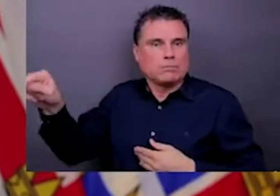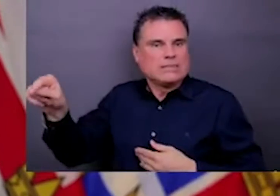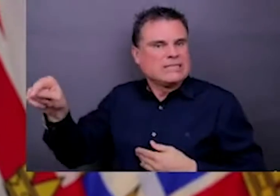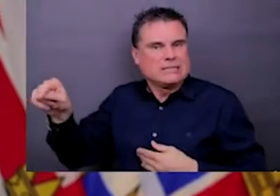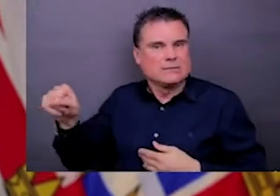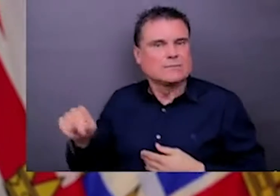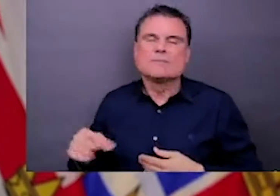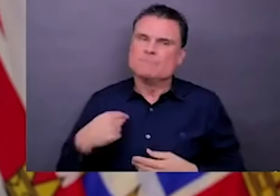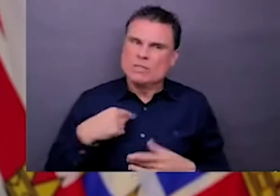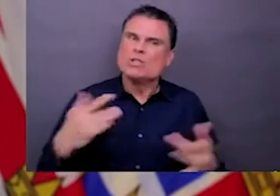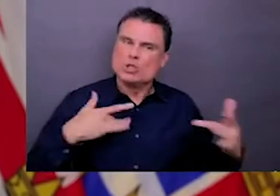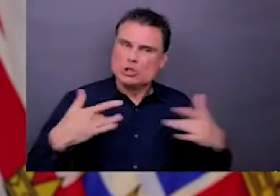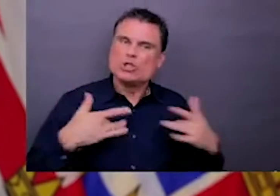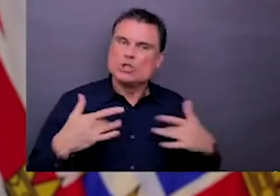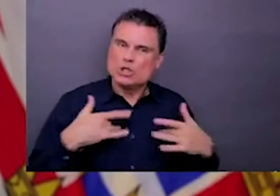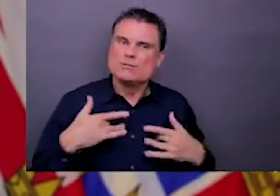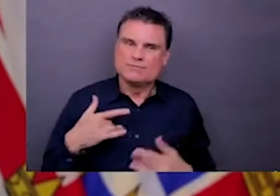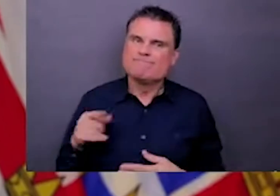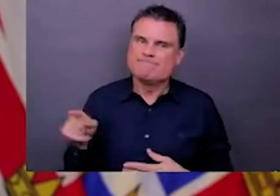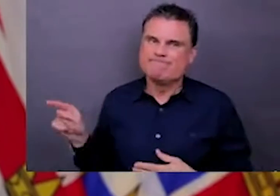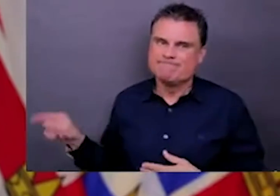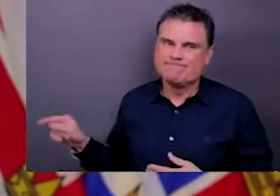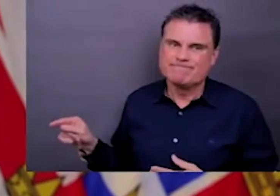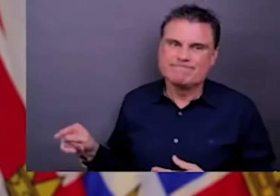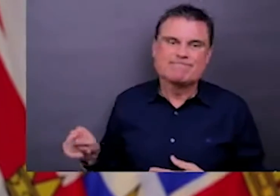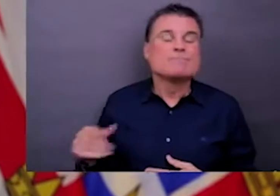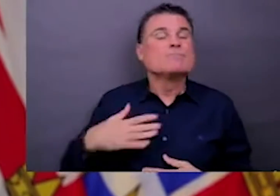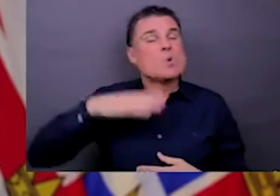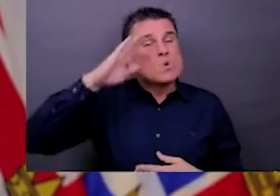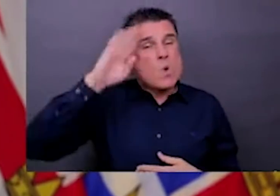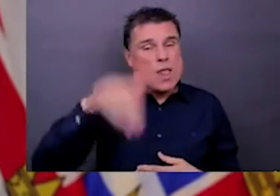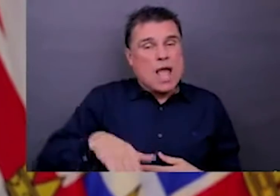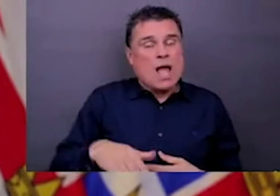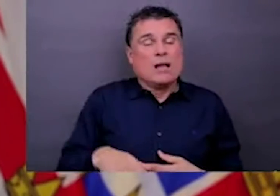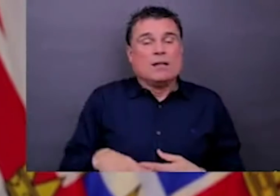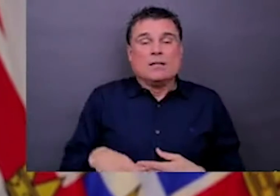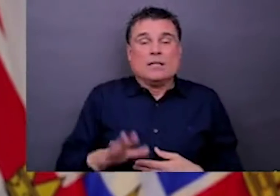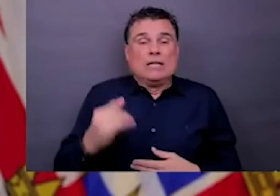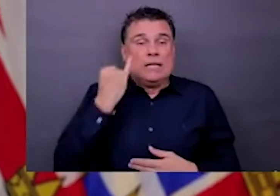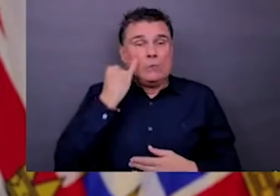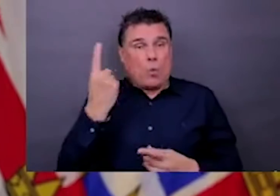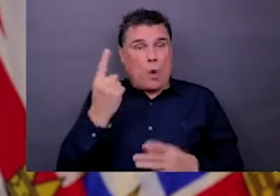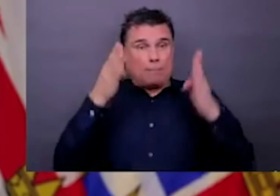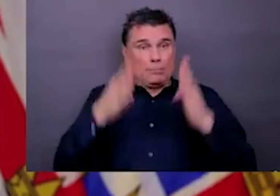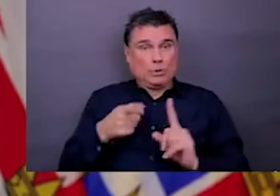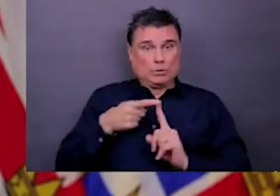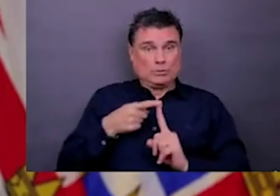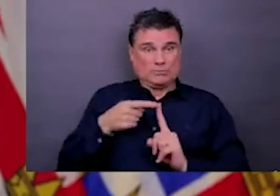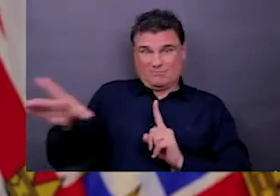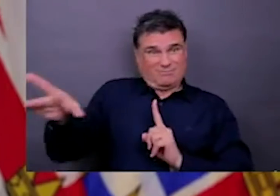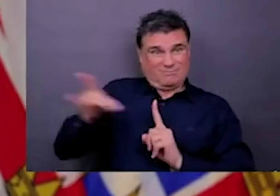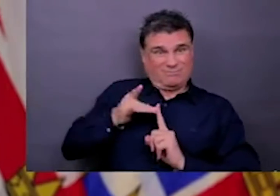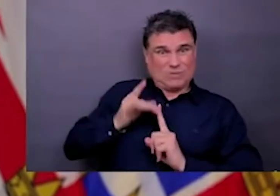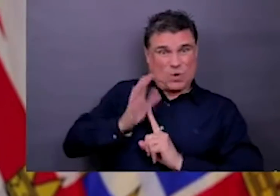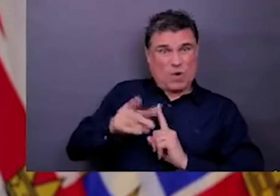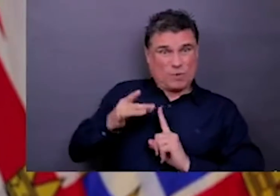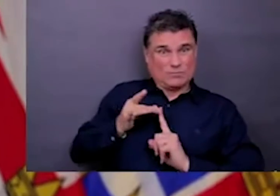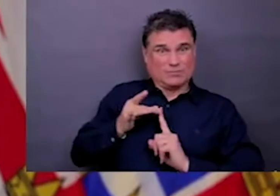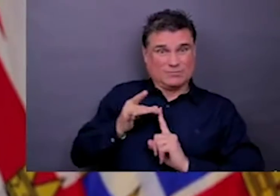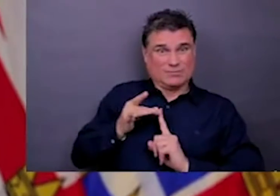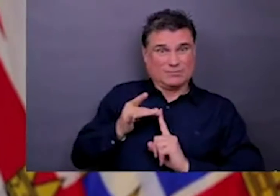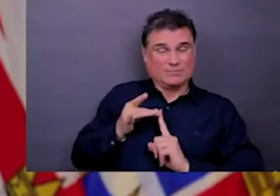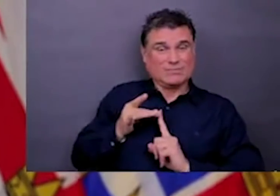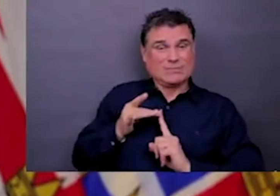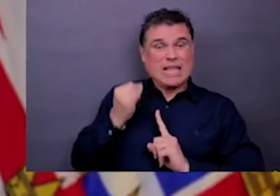that means if I pass it on to 2 people, each of them passes it on to 2 people. Very quickly, we get to 4, we get